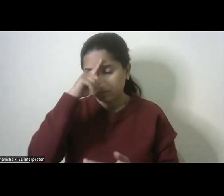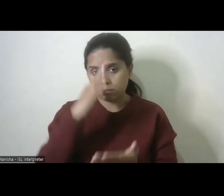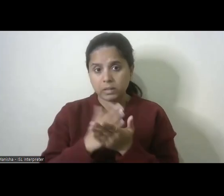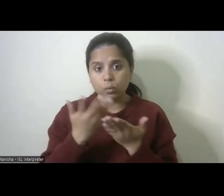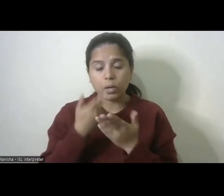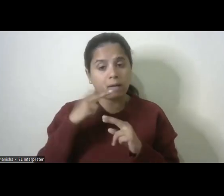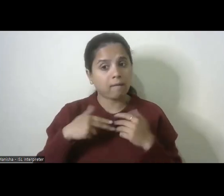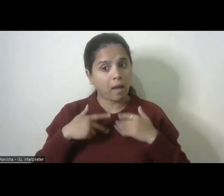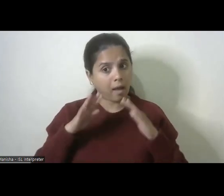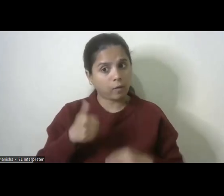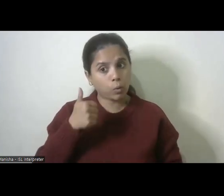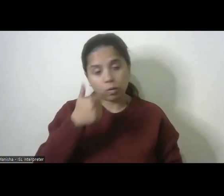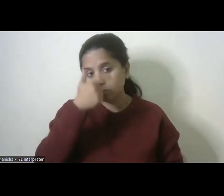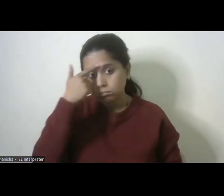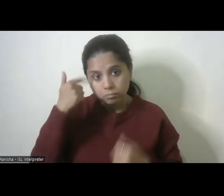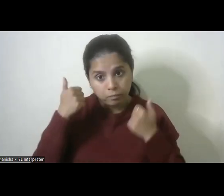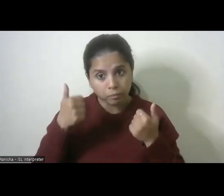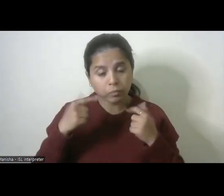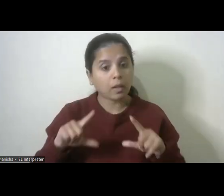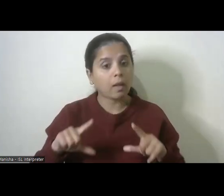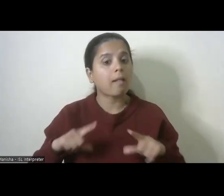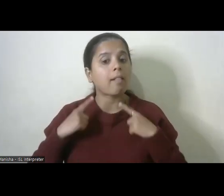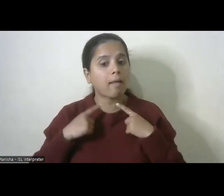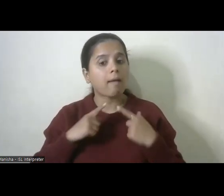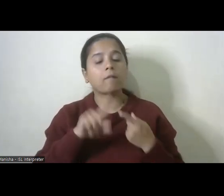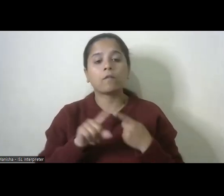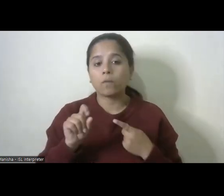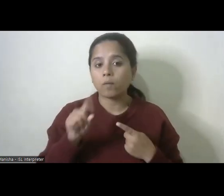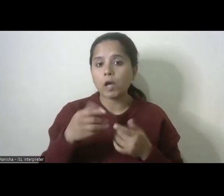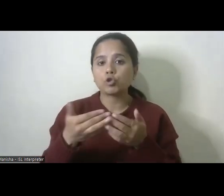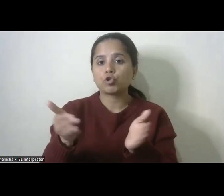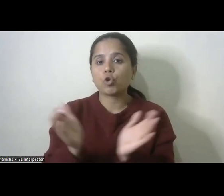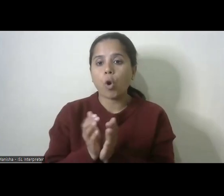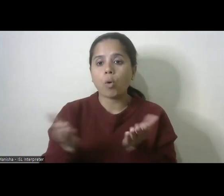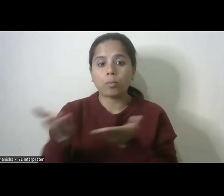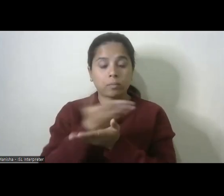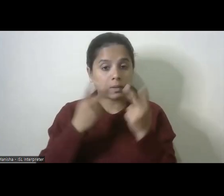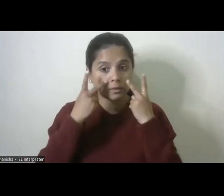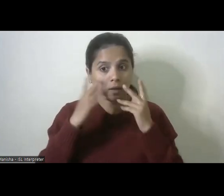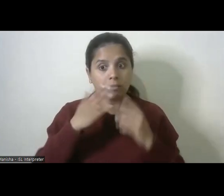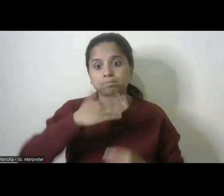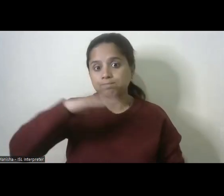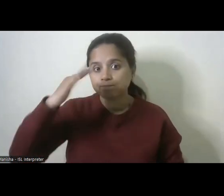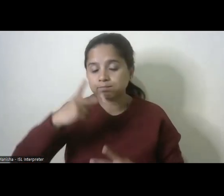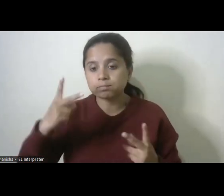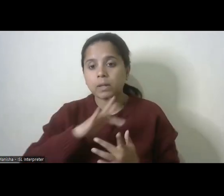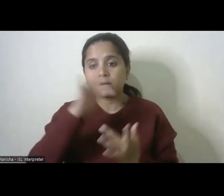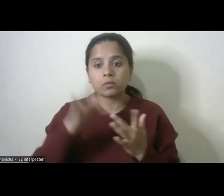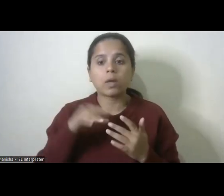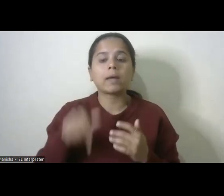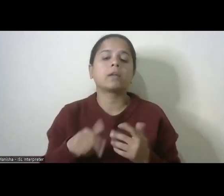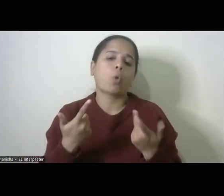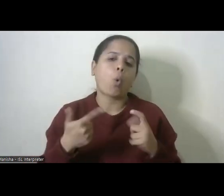he had had the good fortune of living with the forest-dwelling communities in the hills of central and eastern